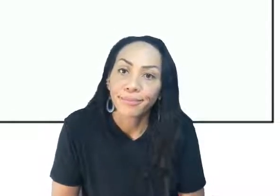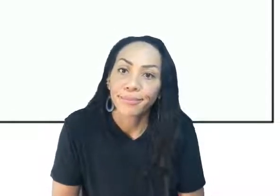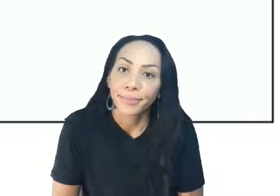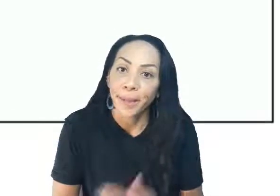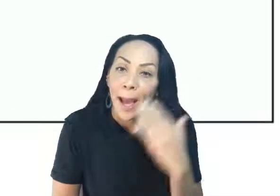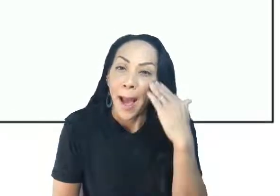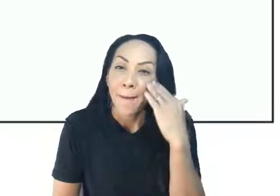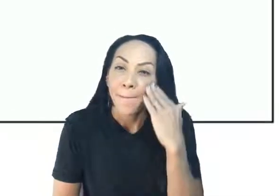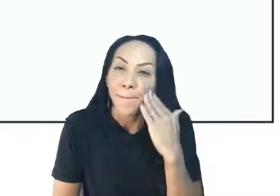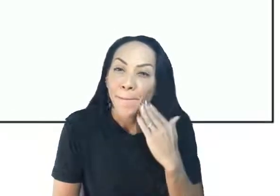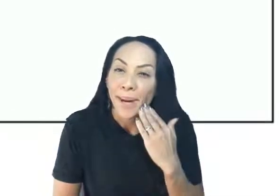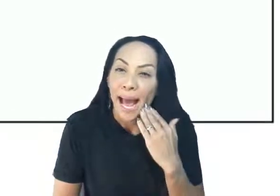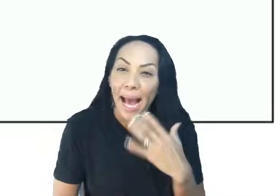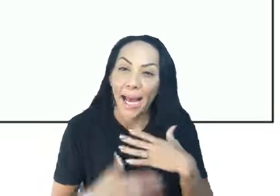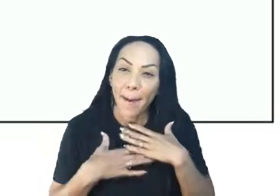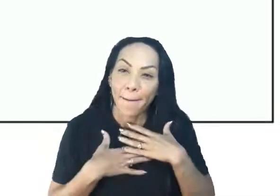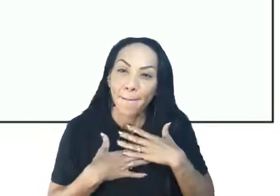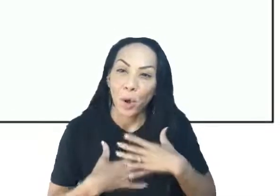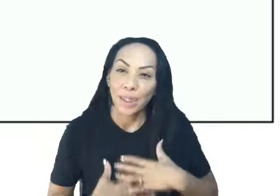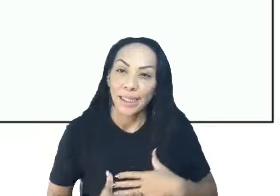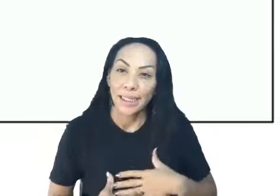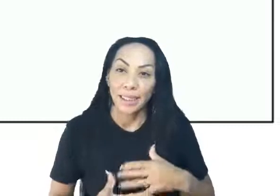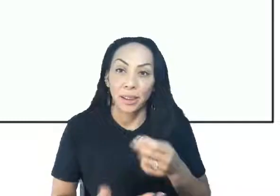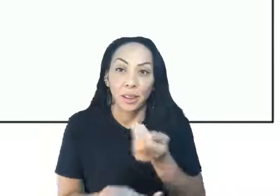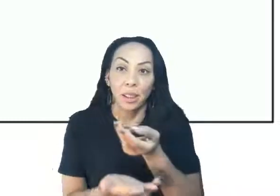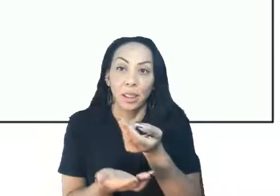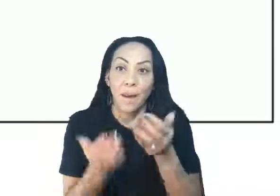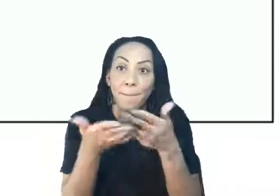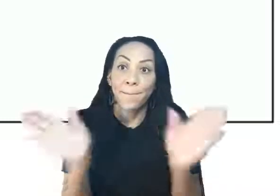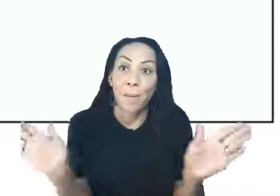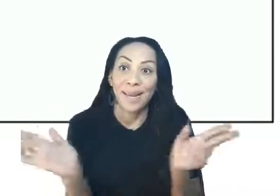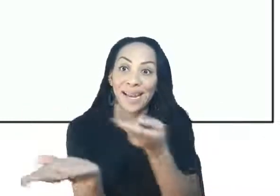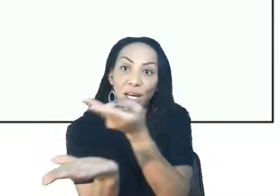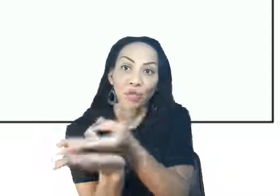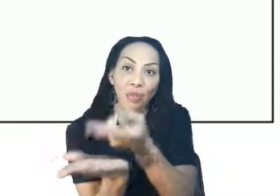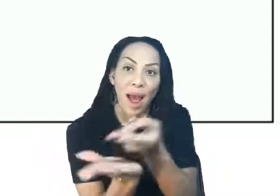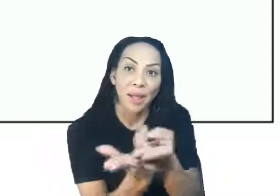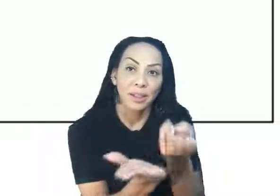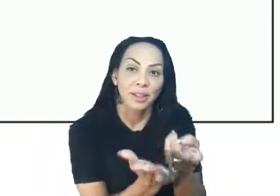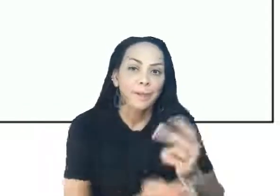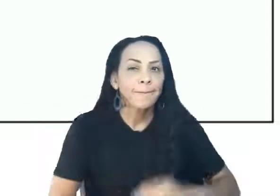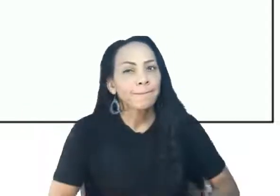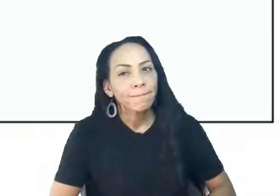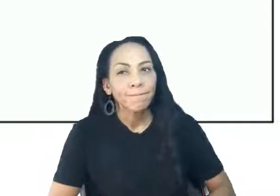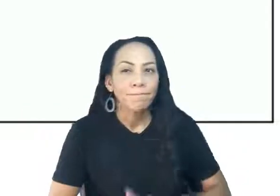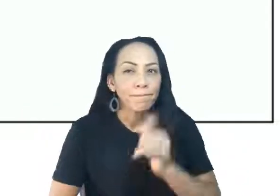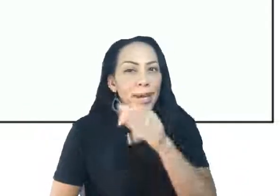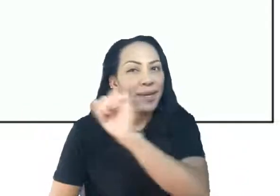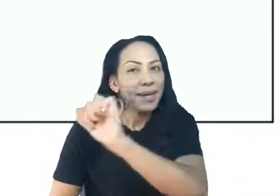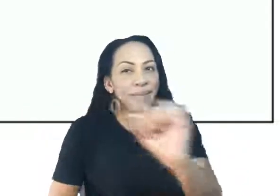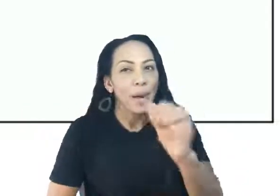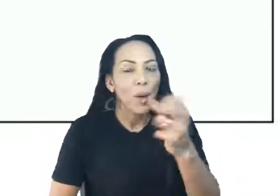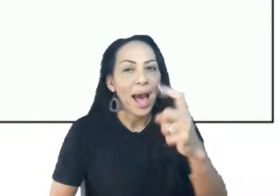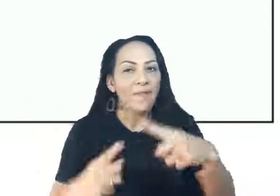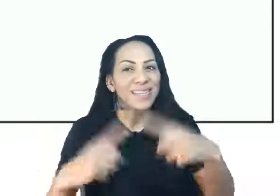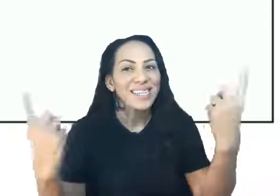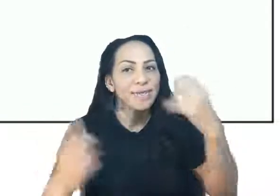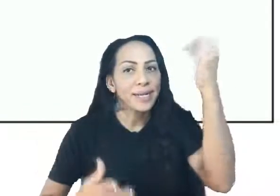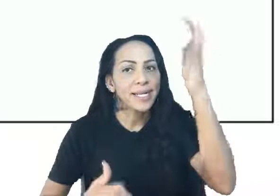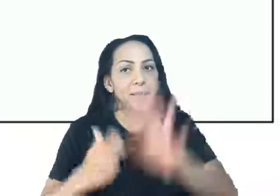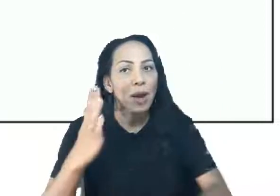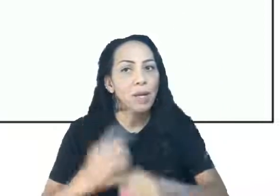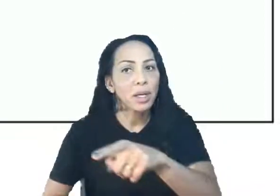public, what might be the different barriers. And we're doing a workshop in July that prioritises and